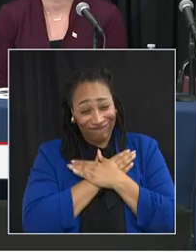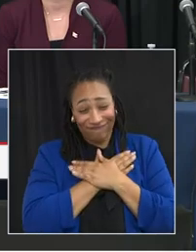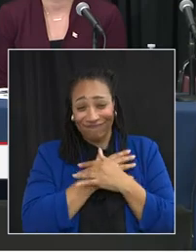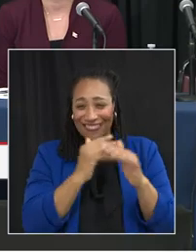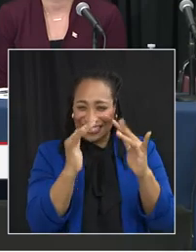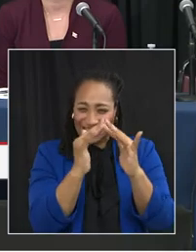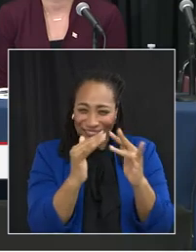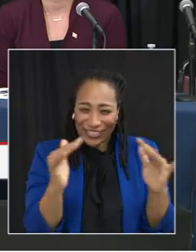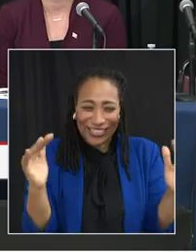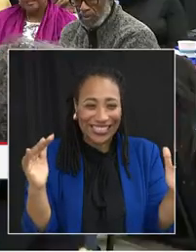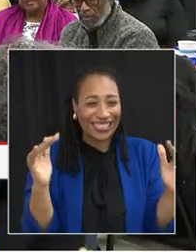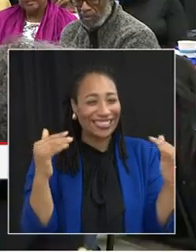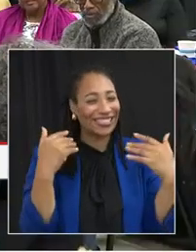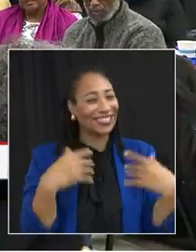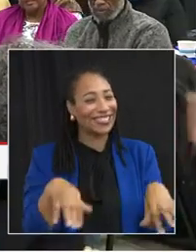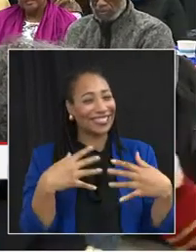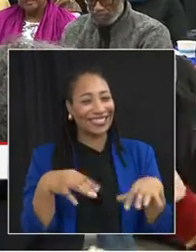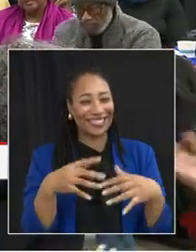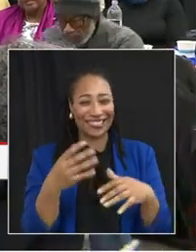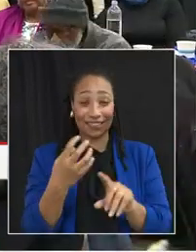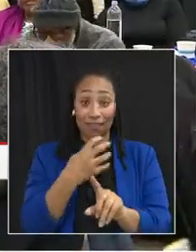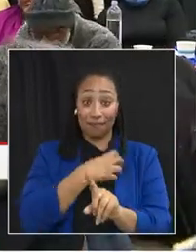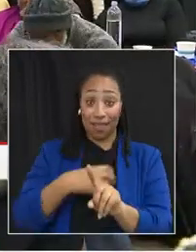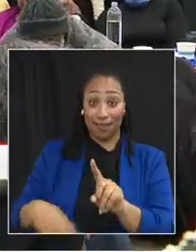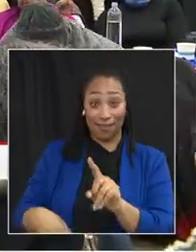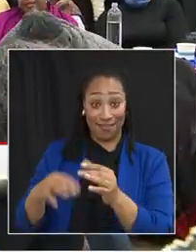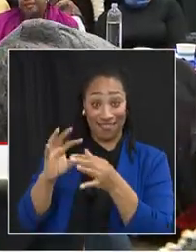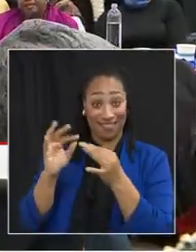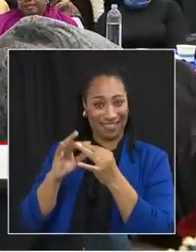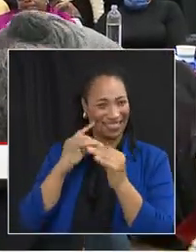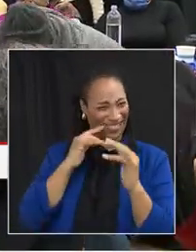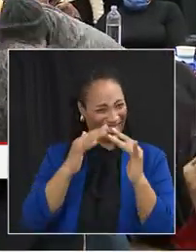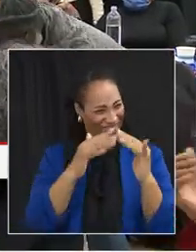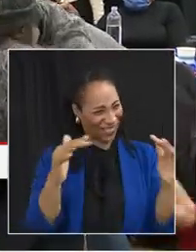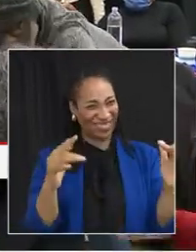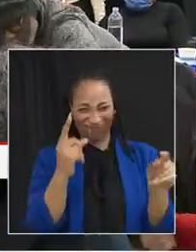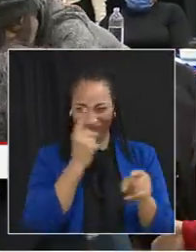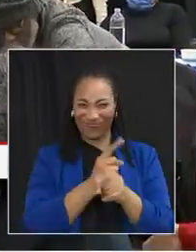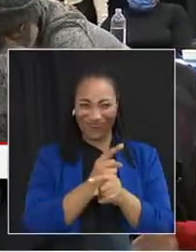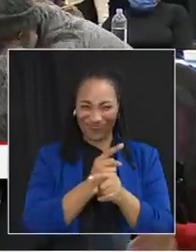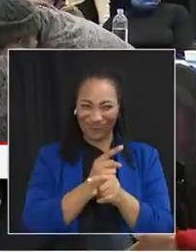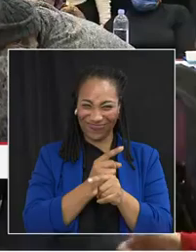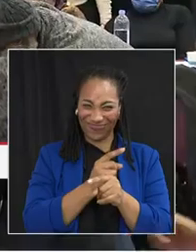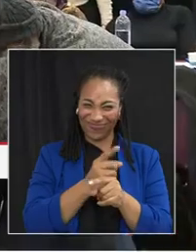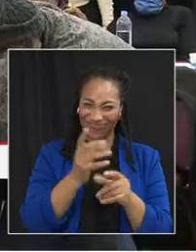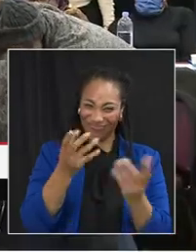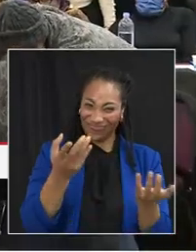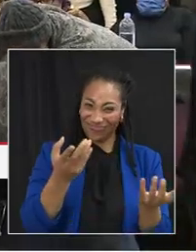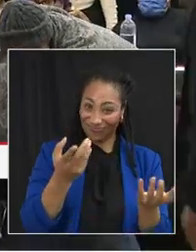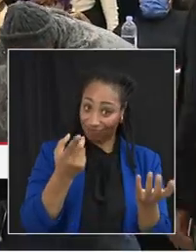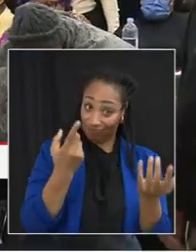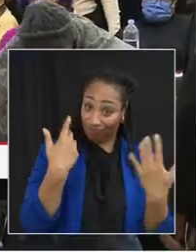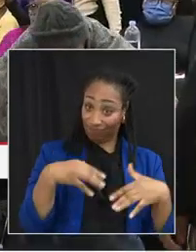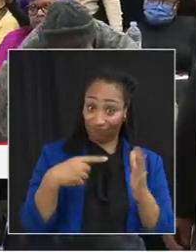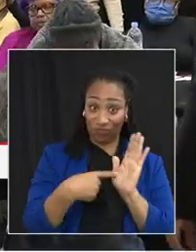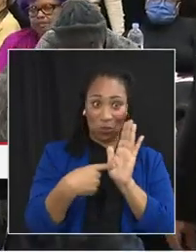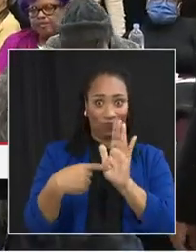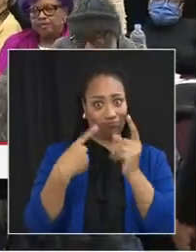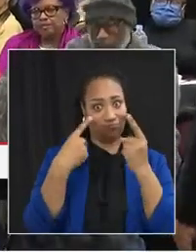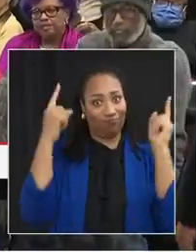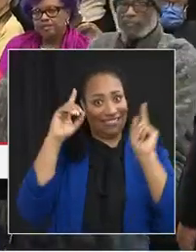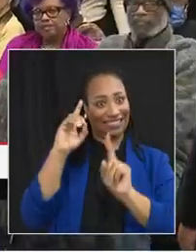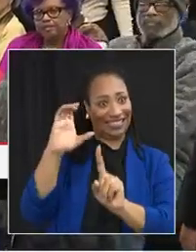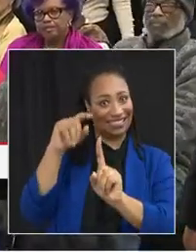diversity, and it's working for this city. Whether it's race, religion, nationality, holidays, sister cities, or